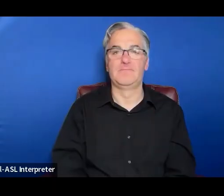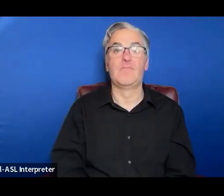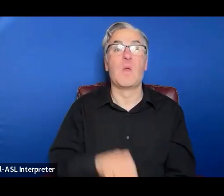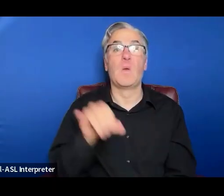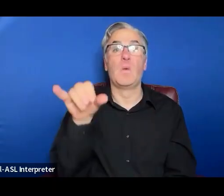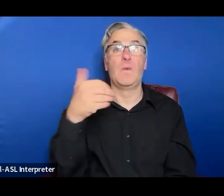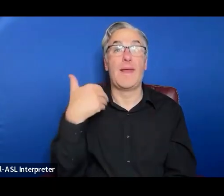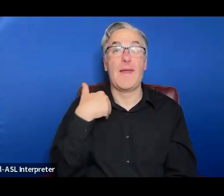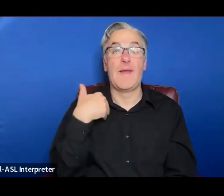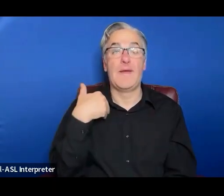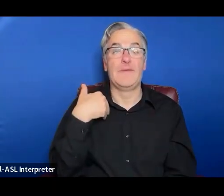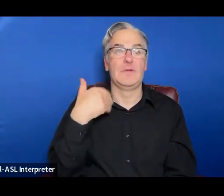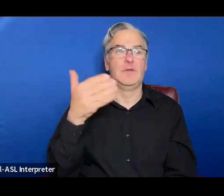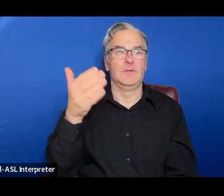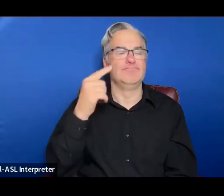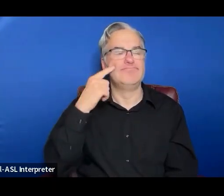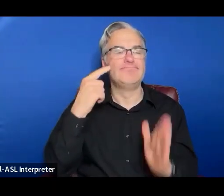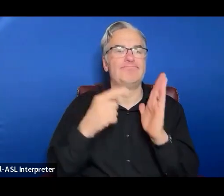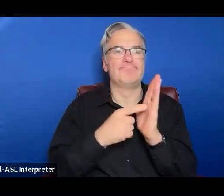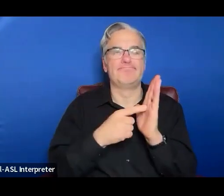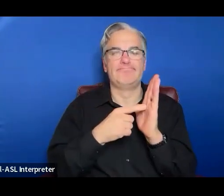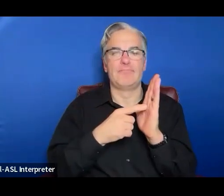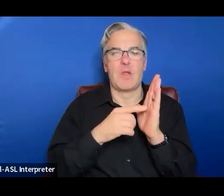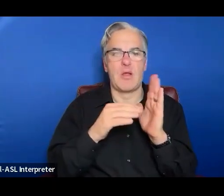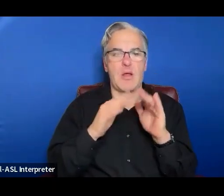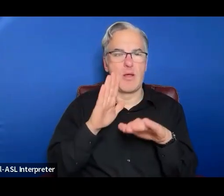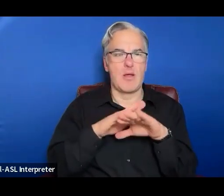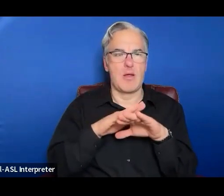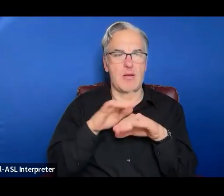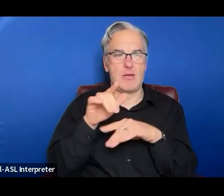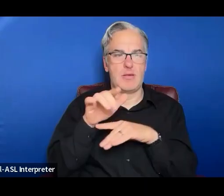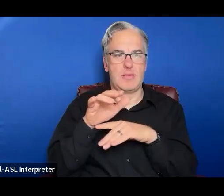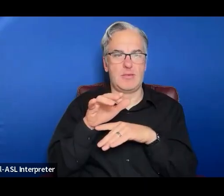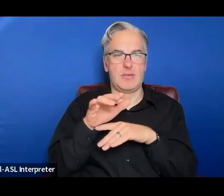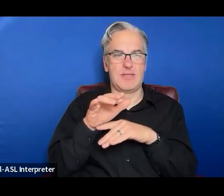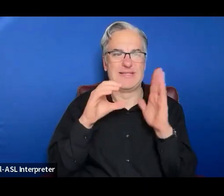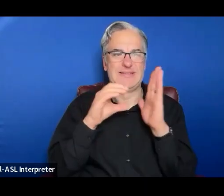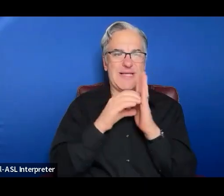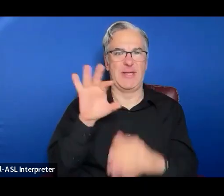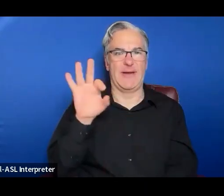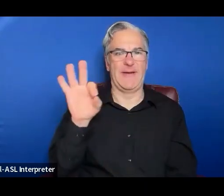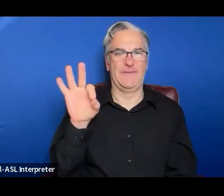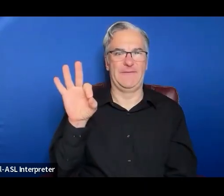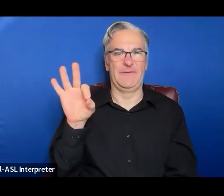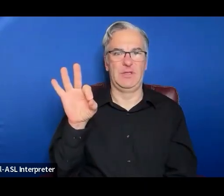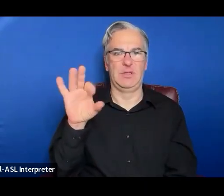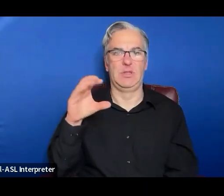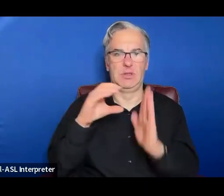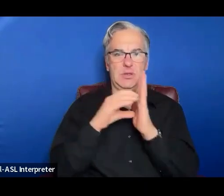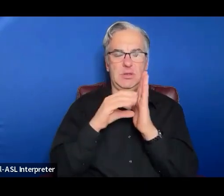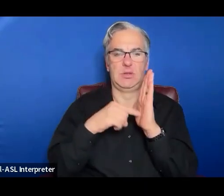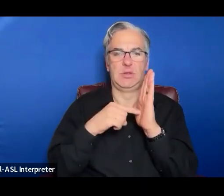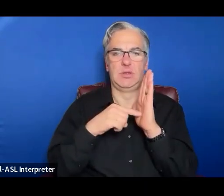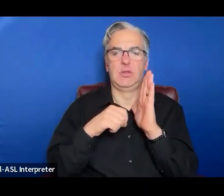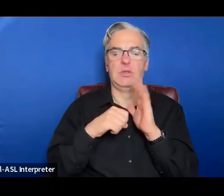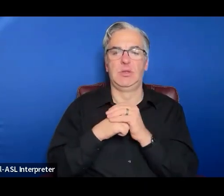then there's some acknowledgements on the section F.